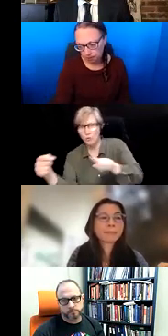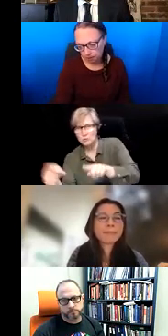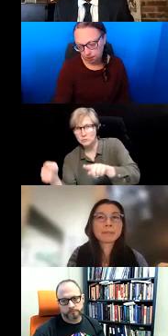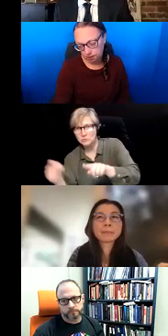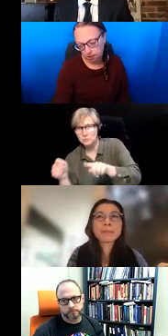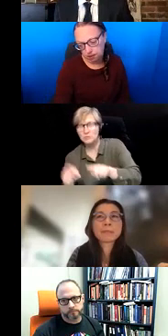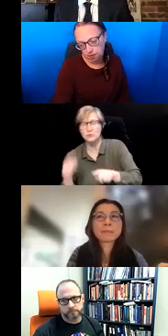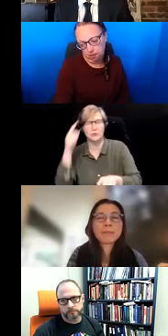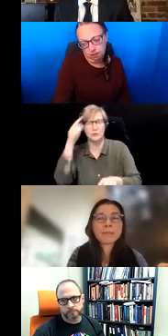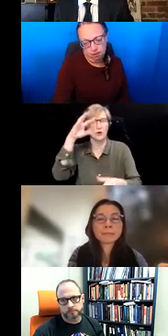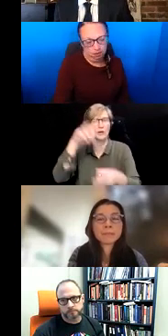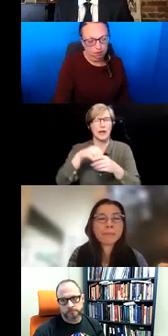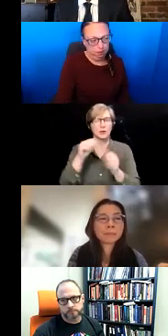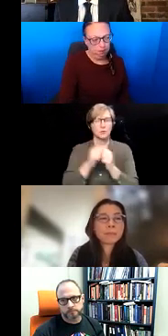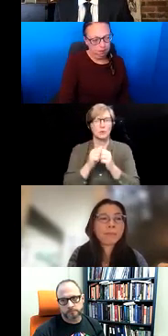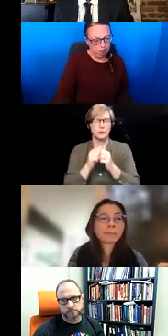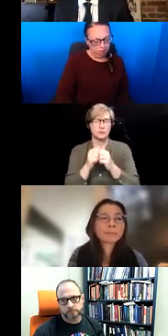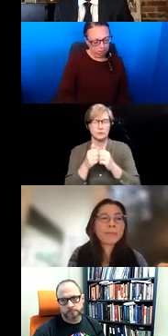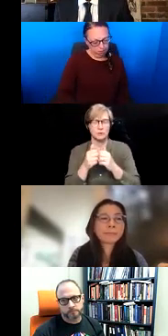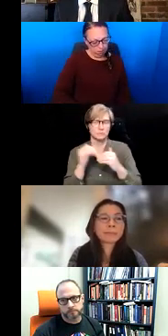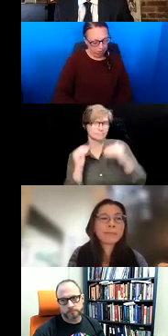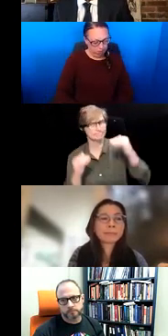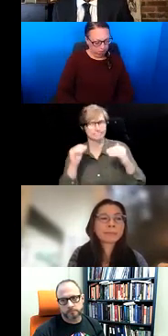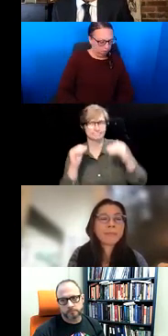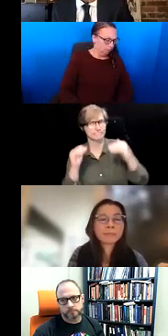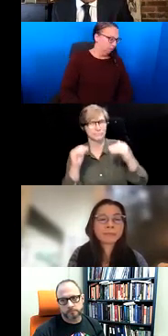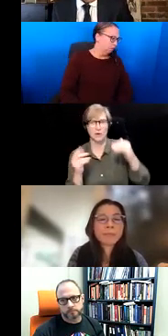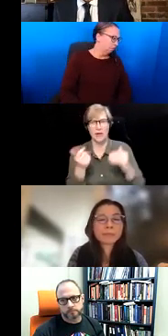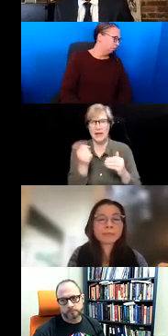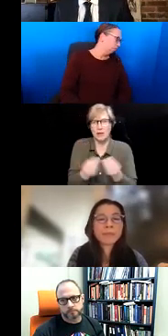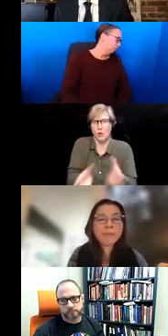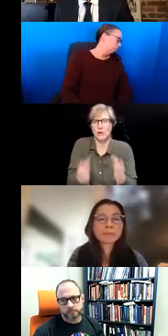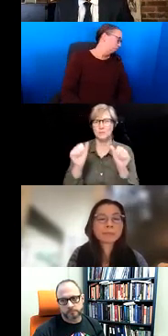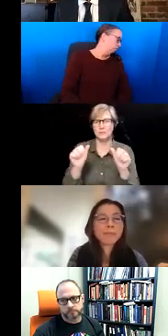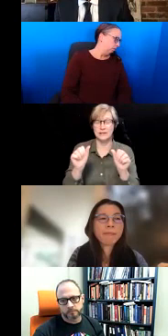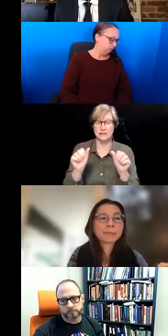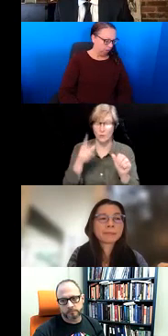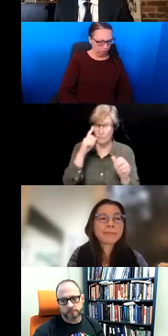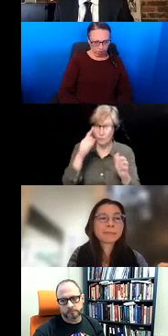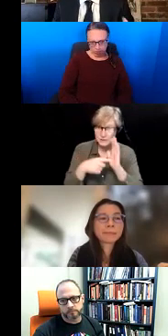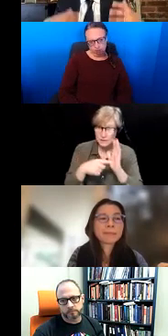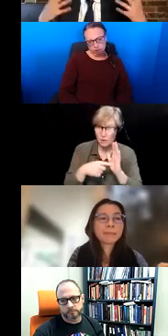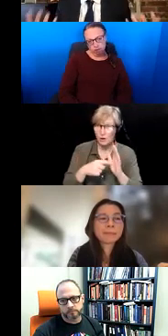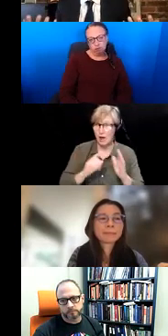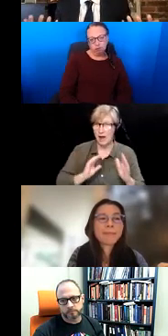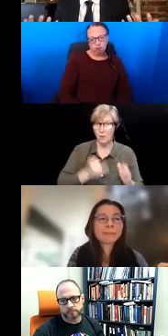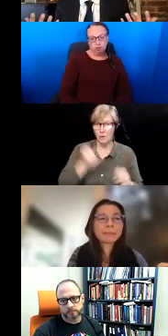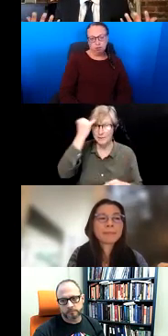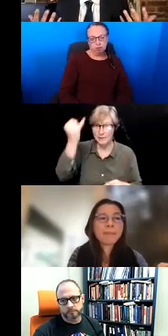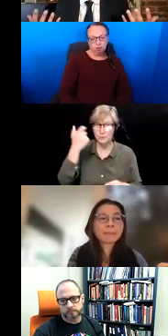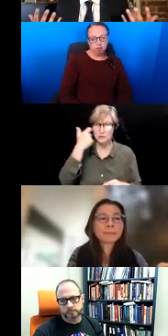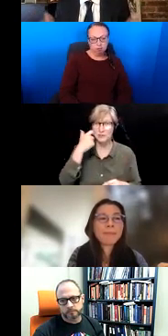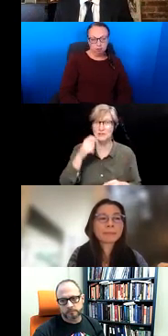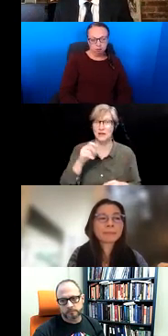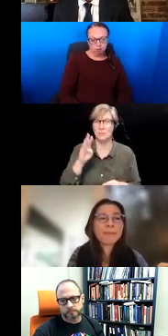in compensation for lost abilities, for example, what we've just hypothesized is a bilateral